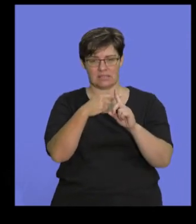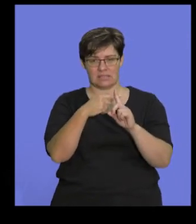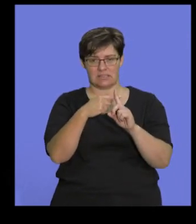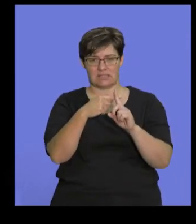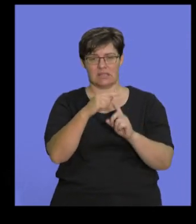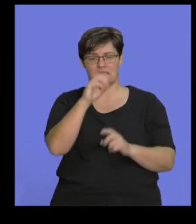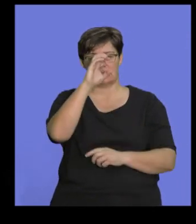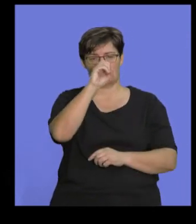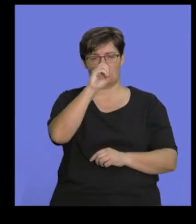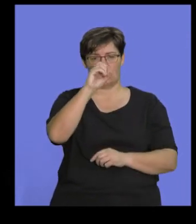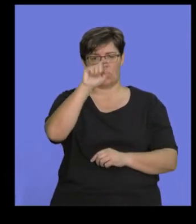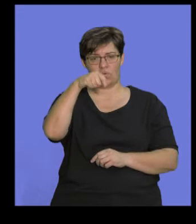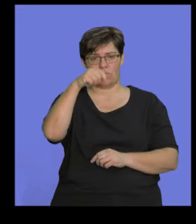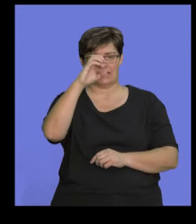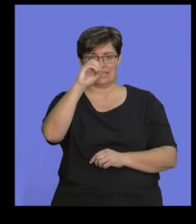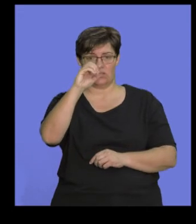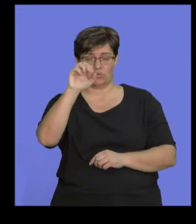0.06,